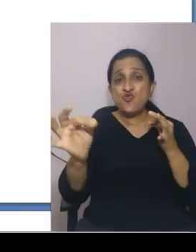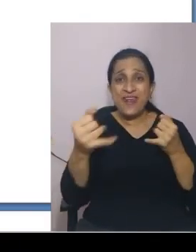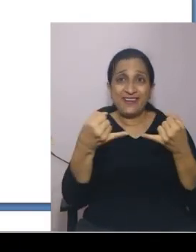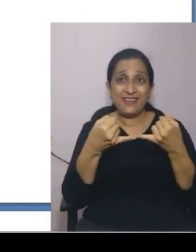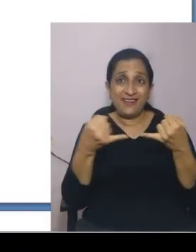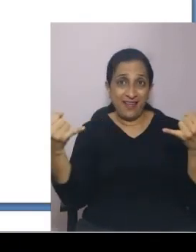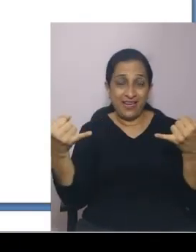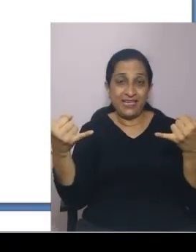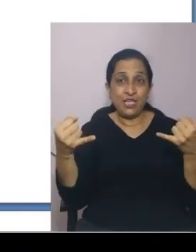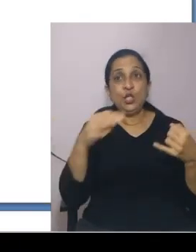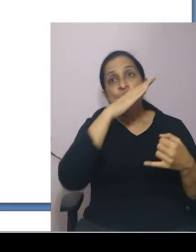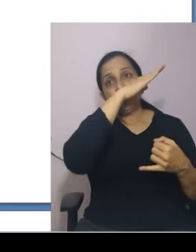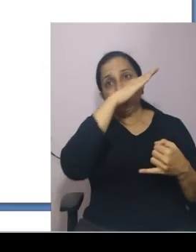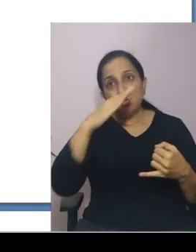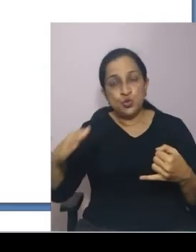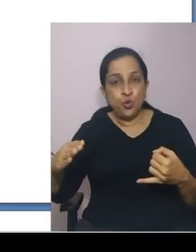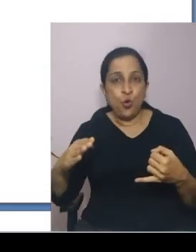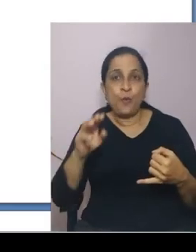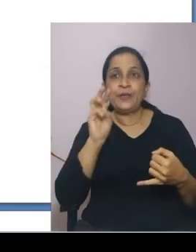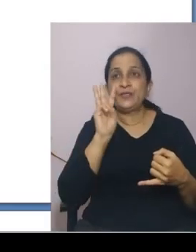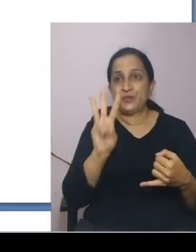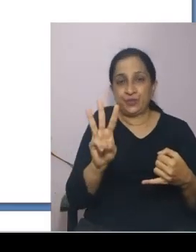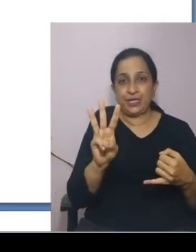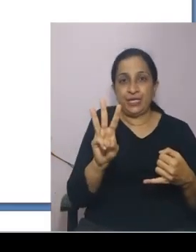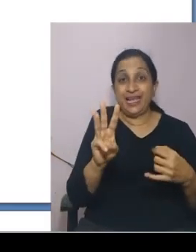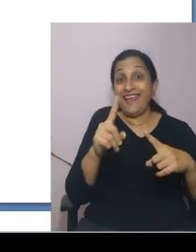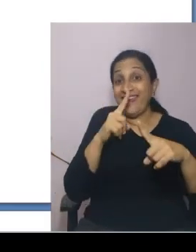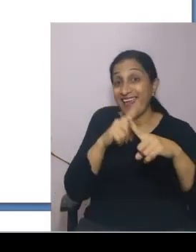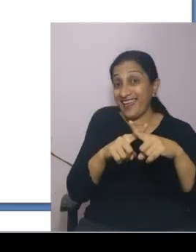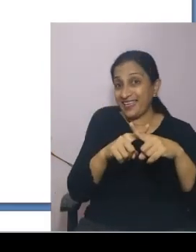Now find the equation